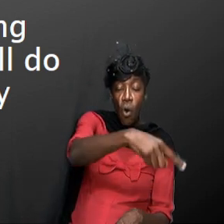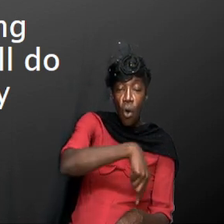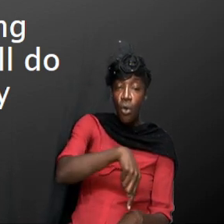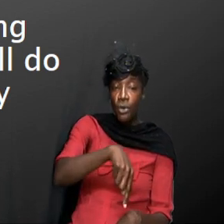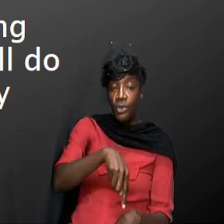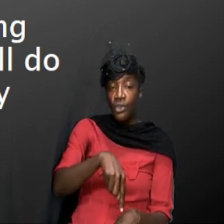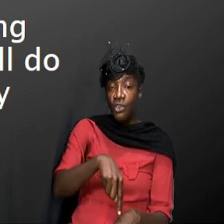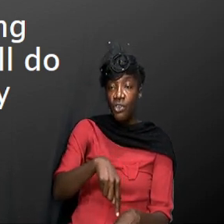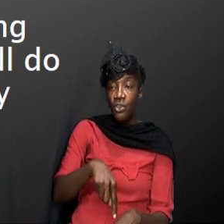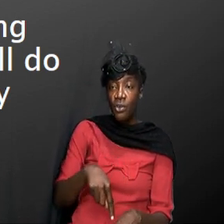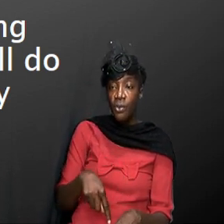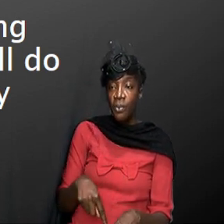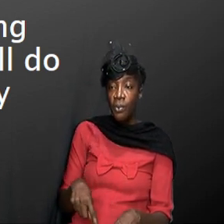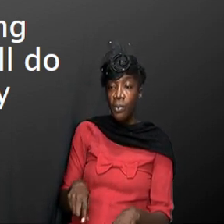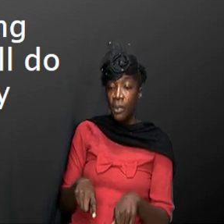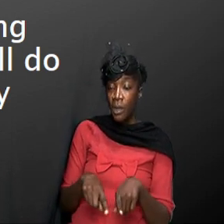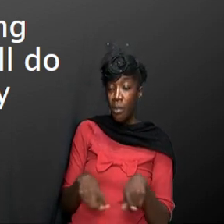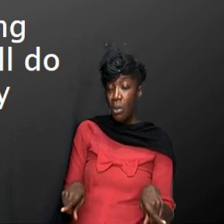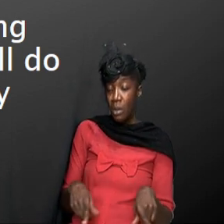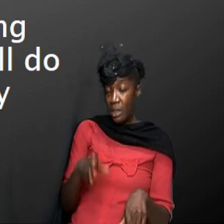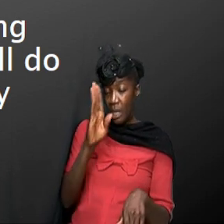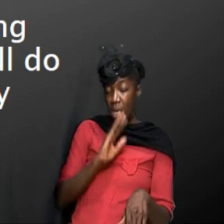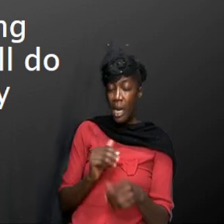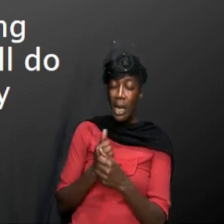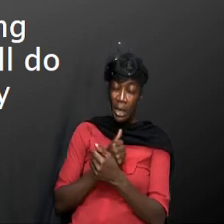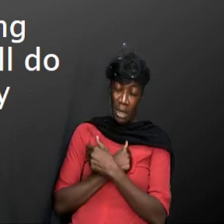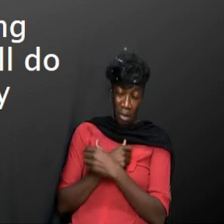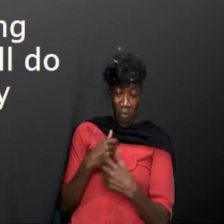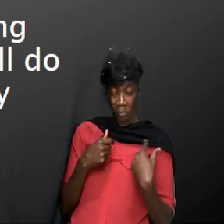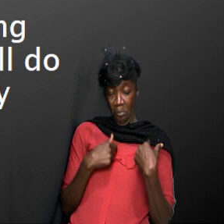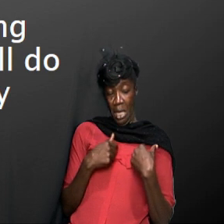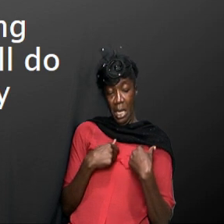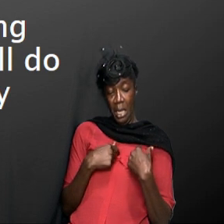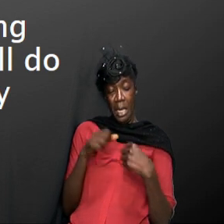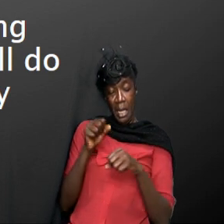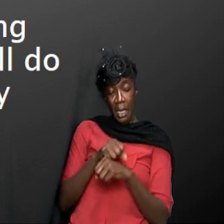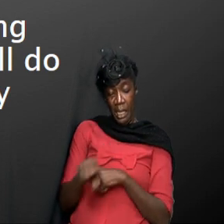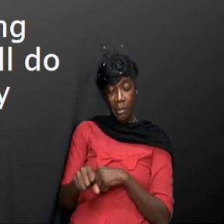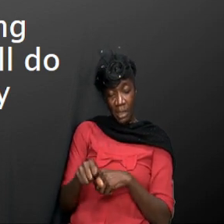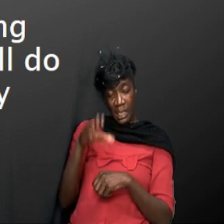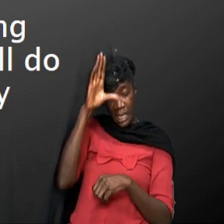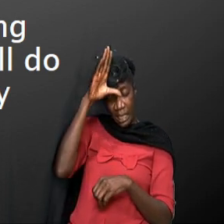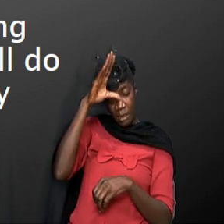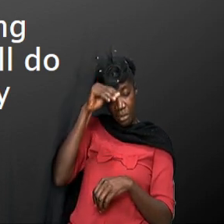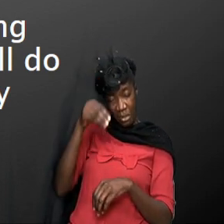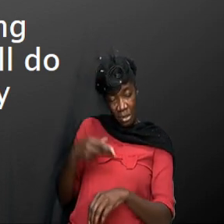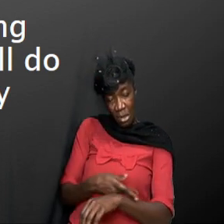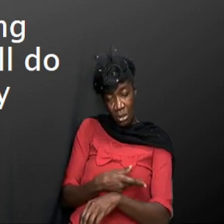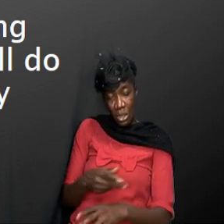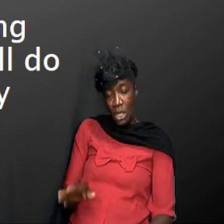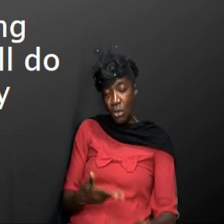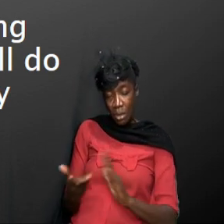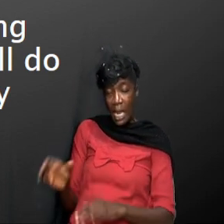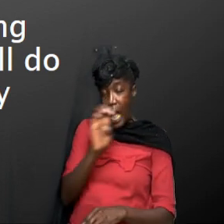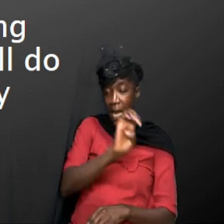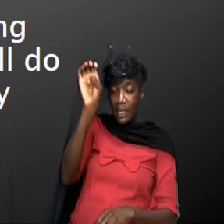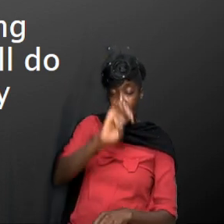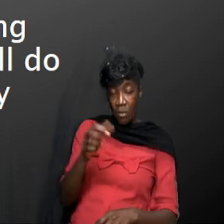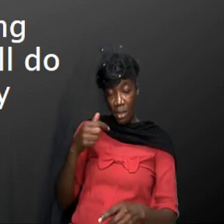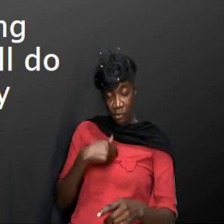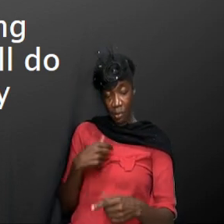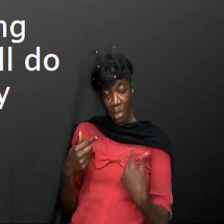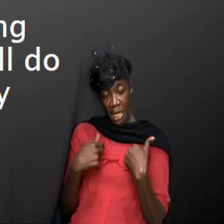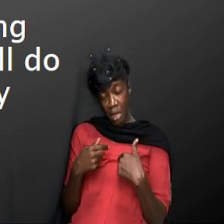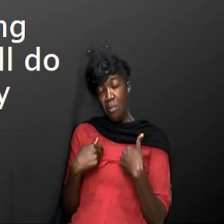But Elder, God loved me. He sent his son to die on the cross for me. It is a